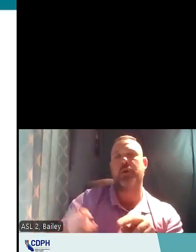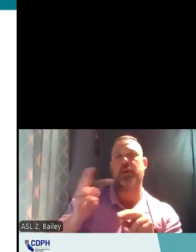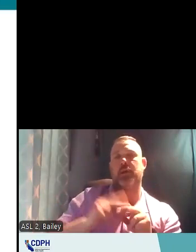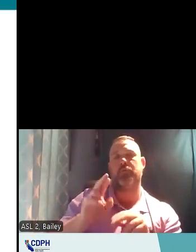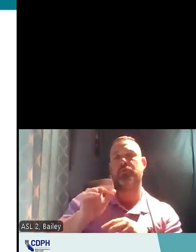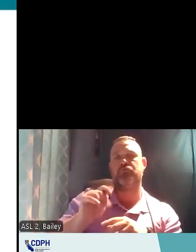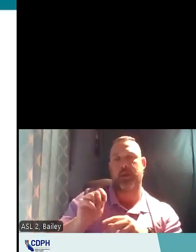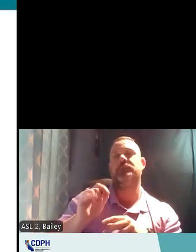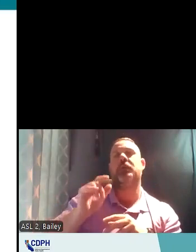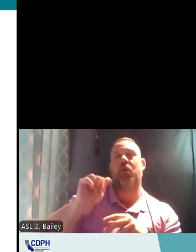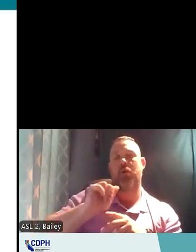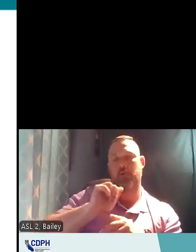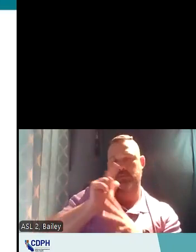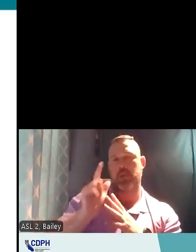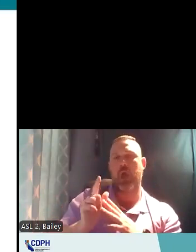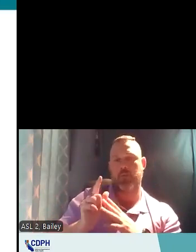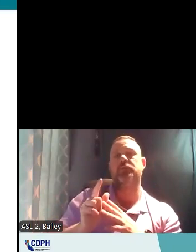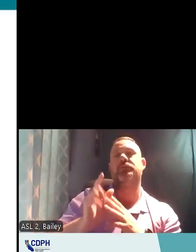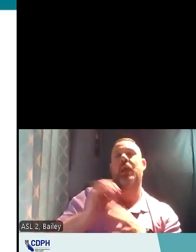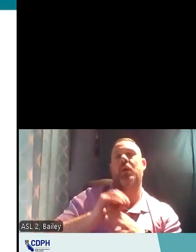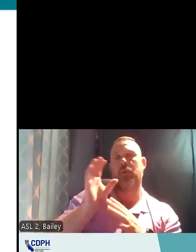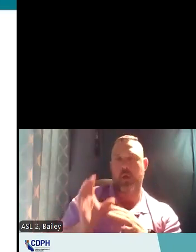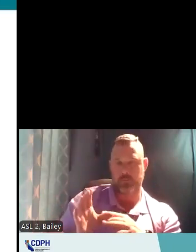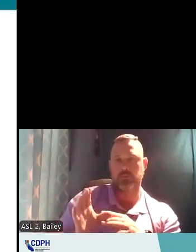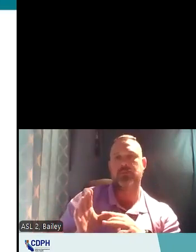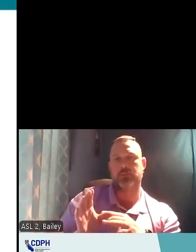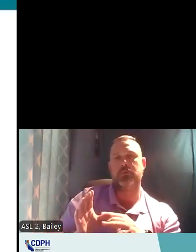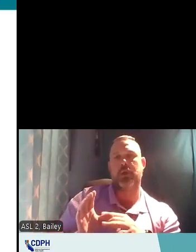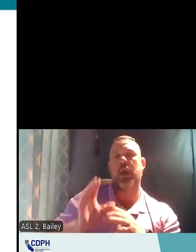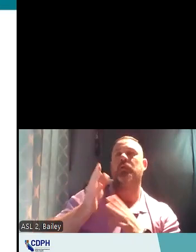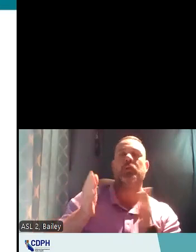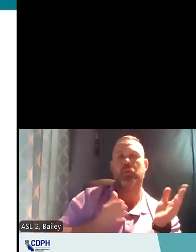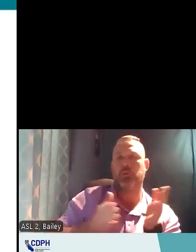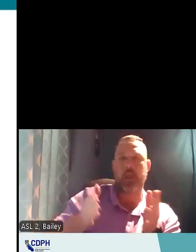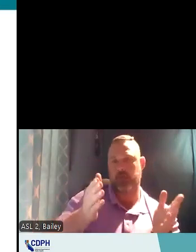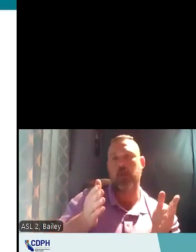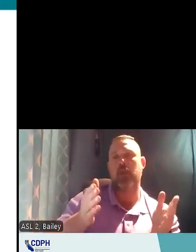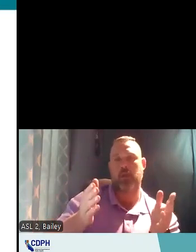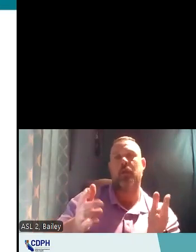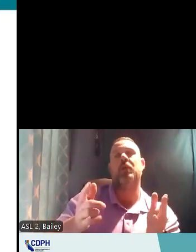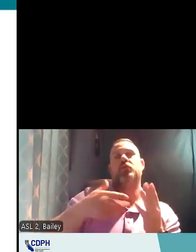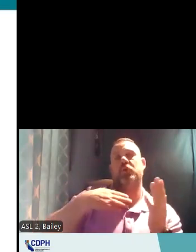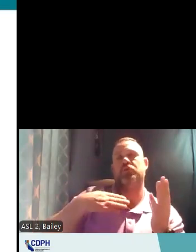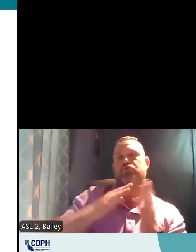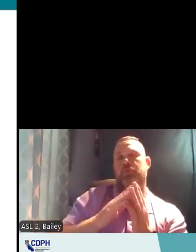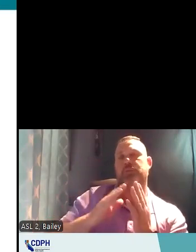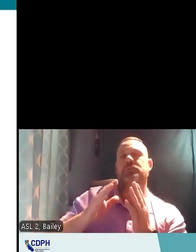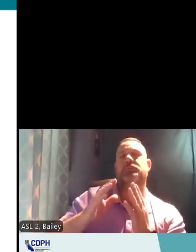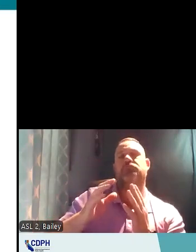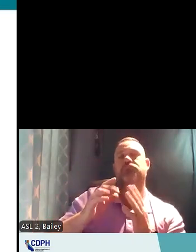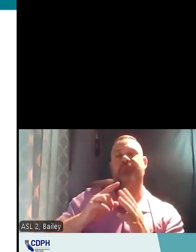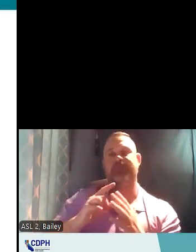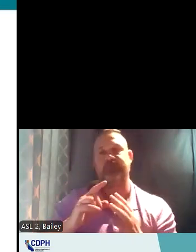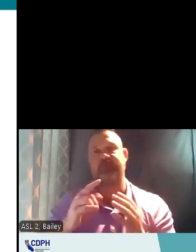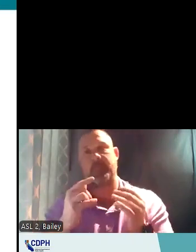of Alzheimer's disease and all its outcomes, and to navigate a path forward to address the effects of Alzheimer's